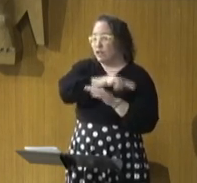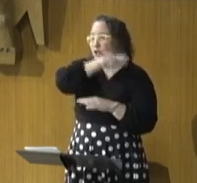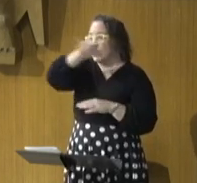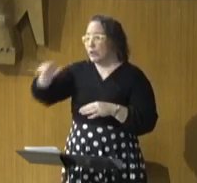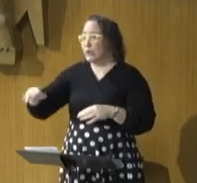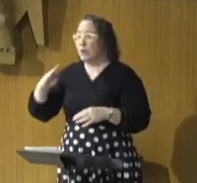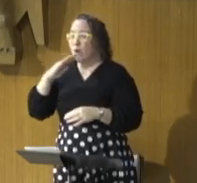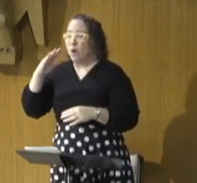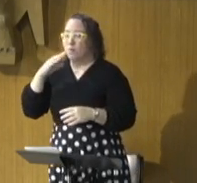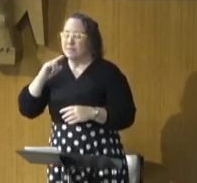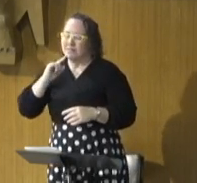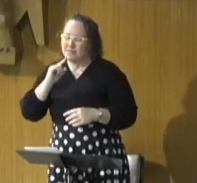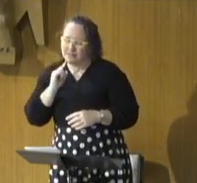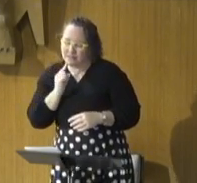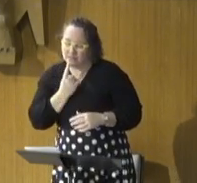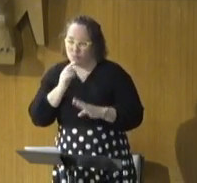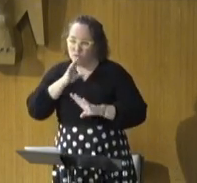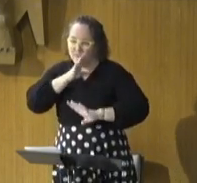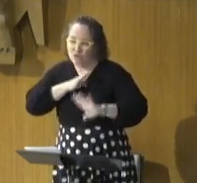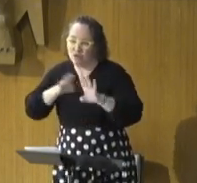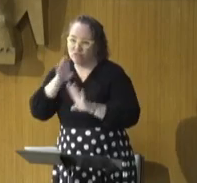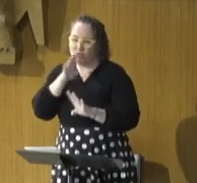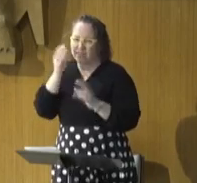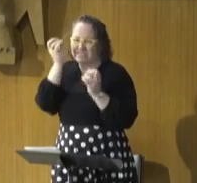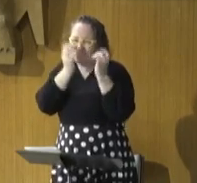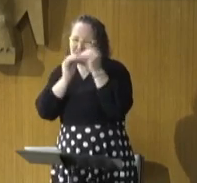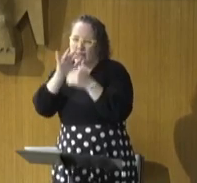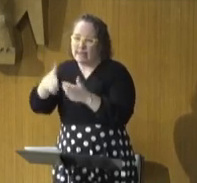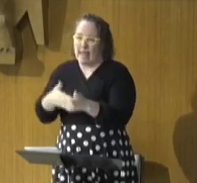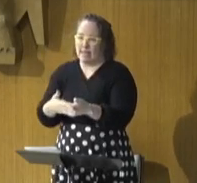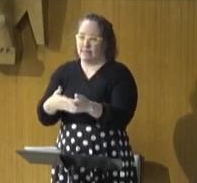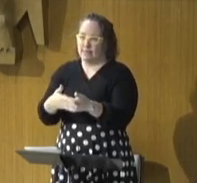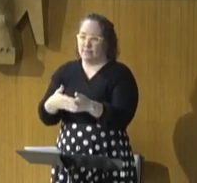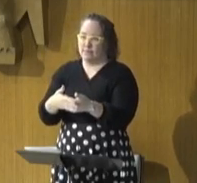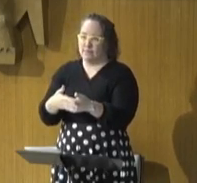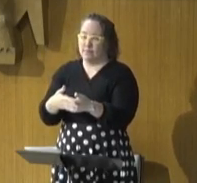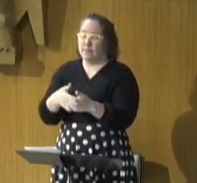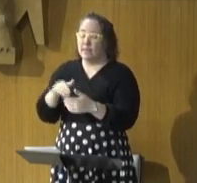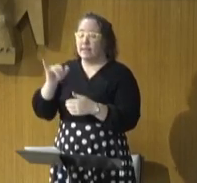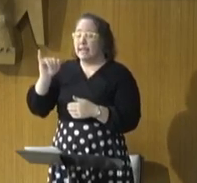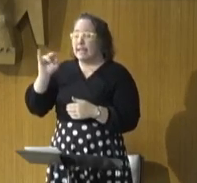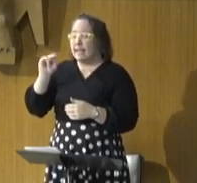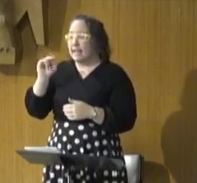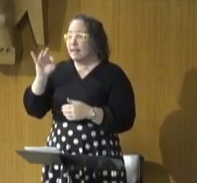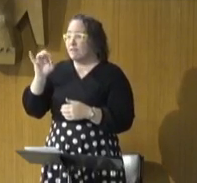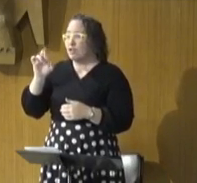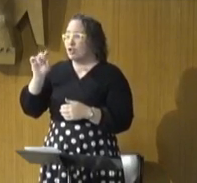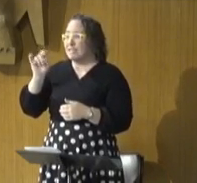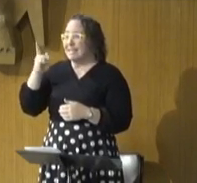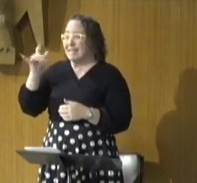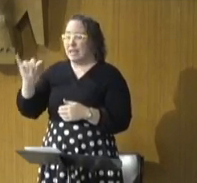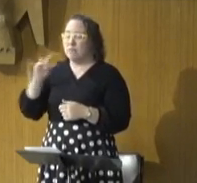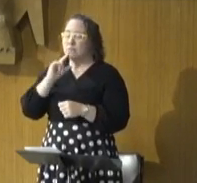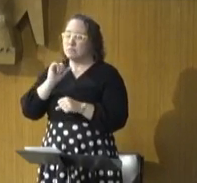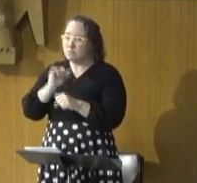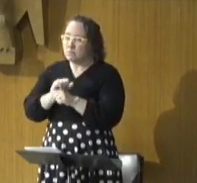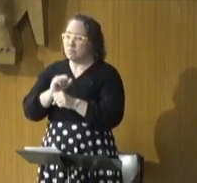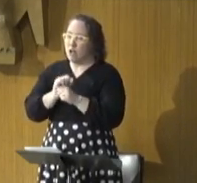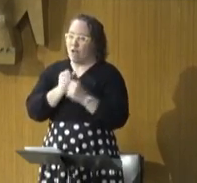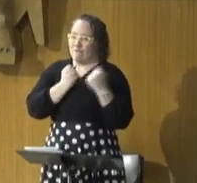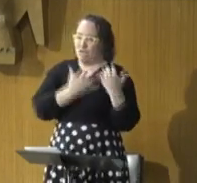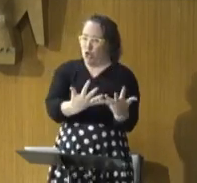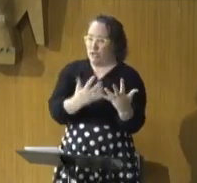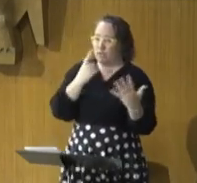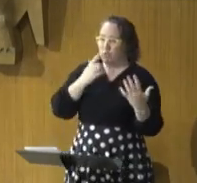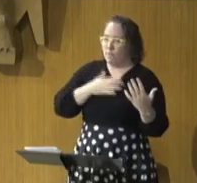frustrated and wondering what we were going to do next. Infertility is a furnace. If you know, you know. And